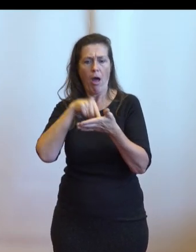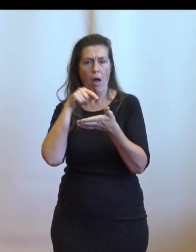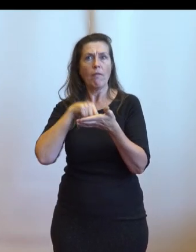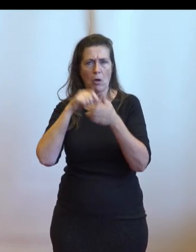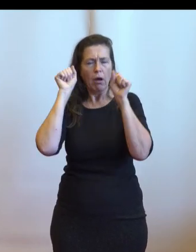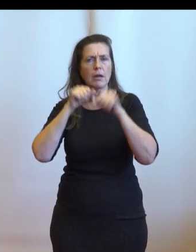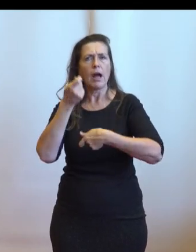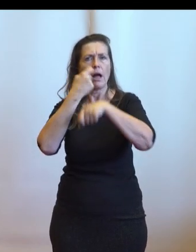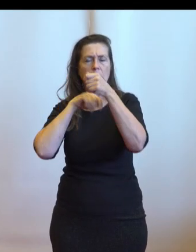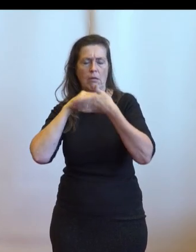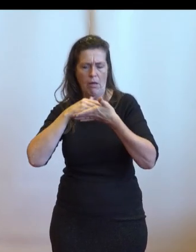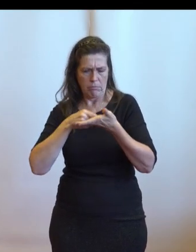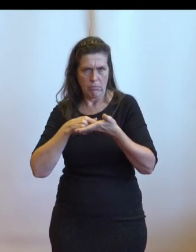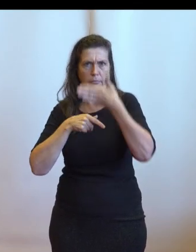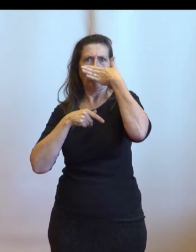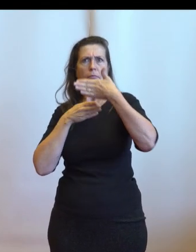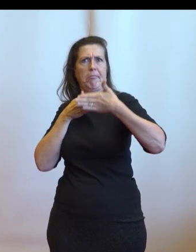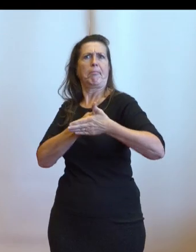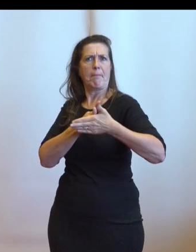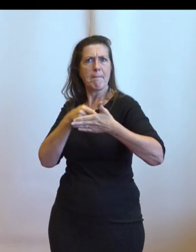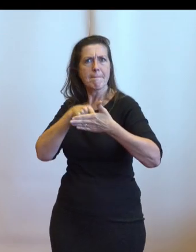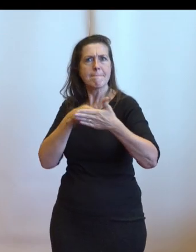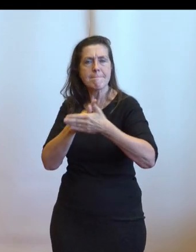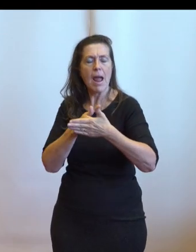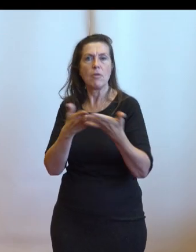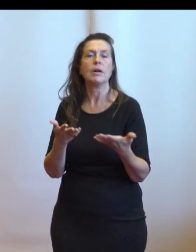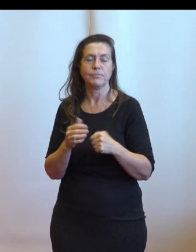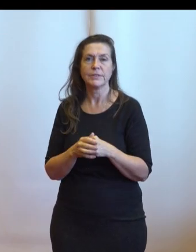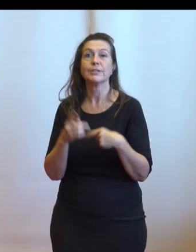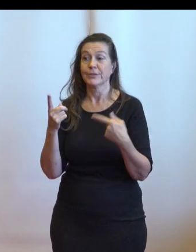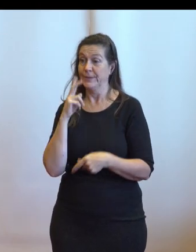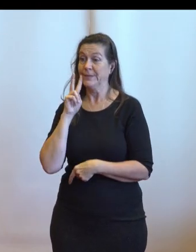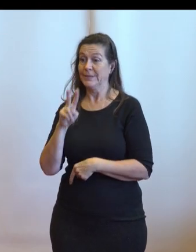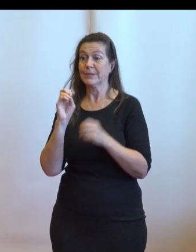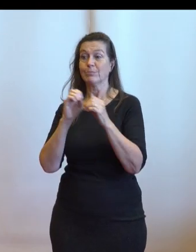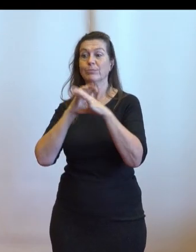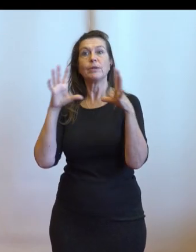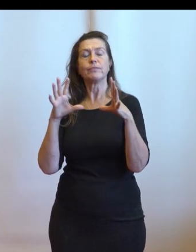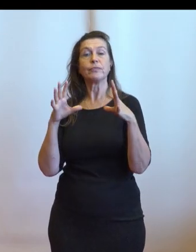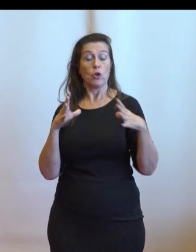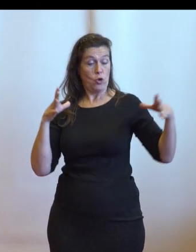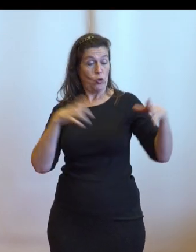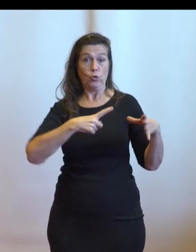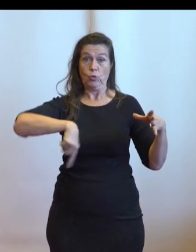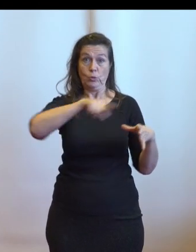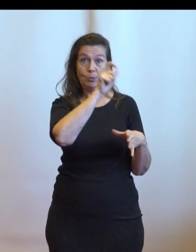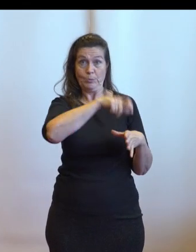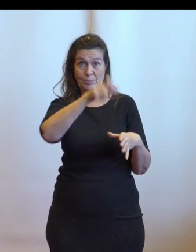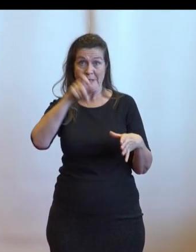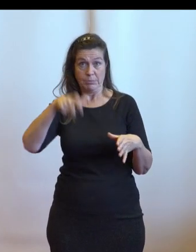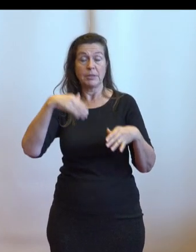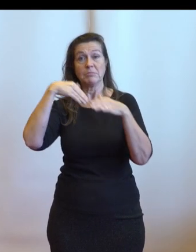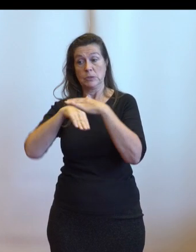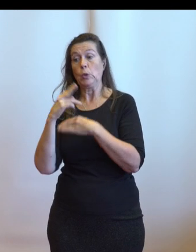why the task force came about. So we've got a nice bit of blurb there on screen about the task force is a group of individuals from leading UK and